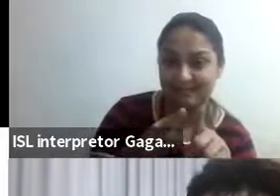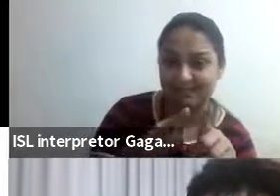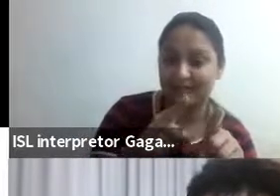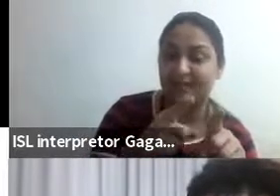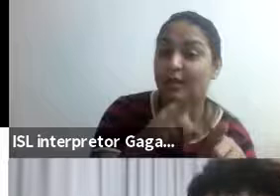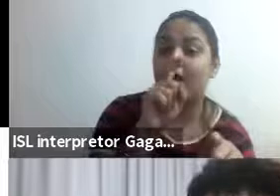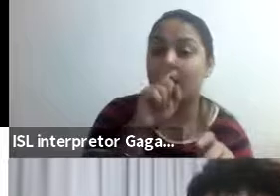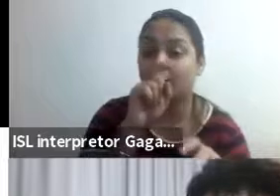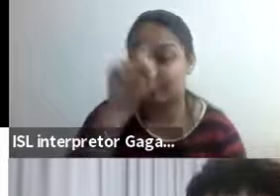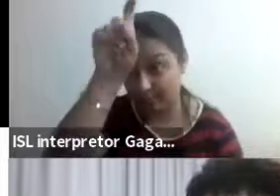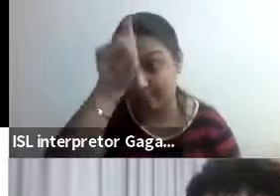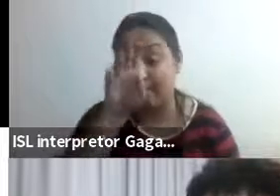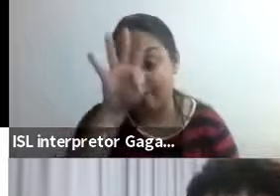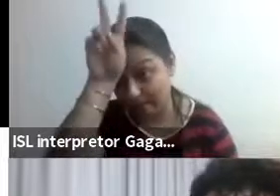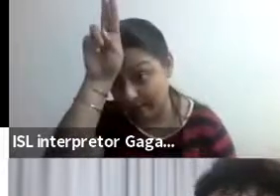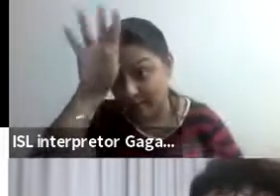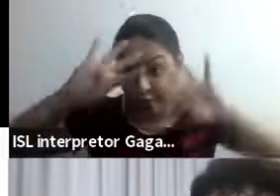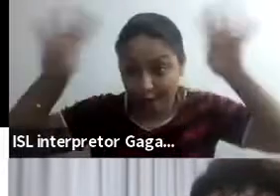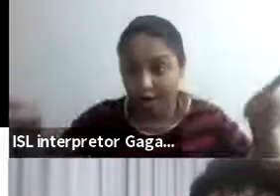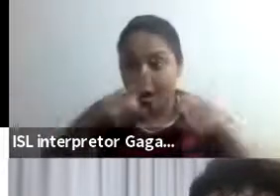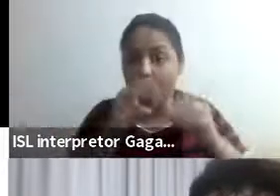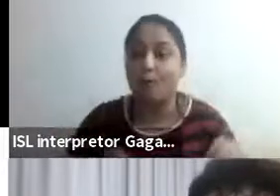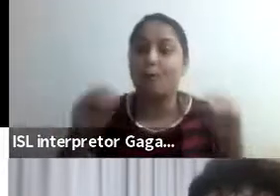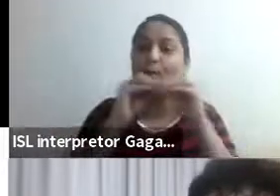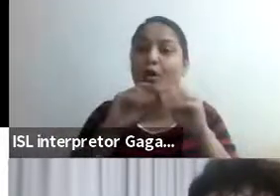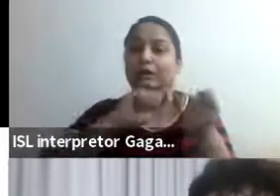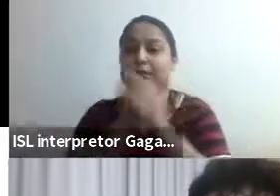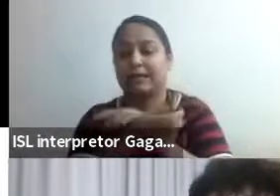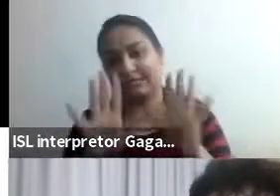peacocks have changed a lot, and so have the human figures.